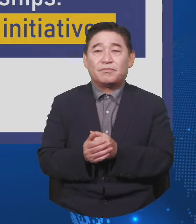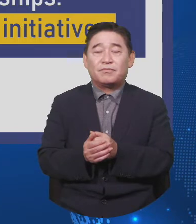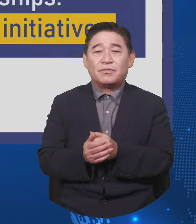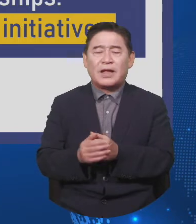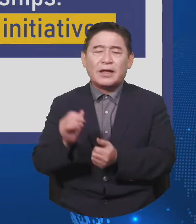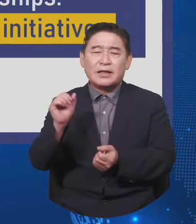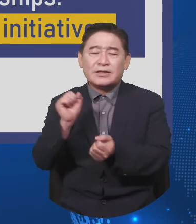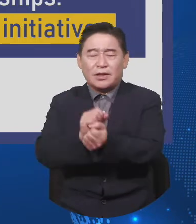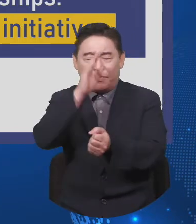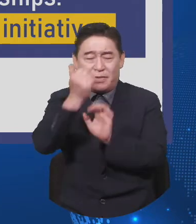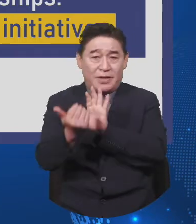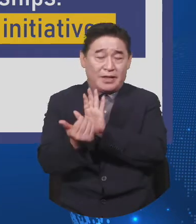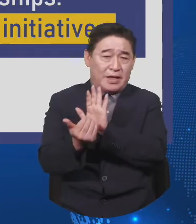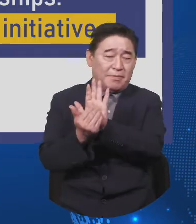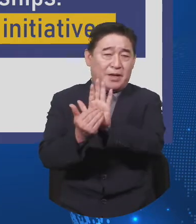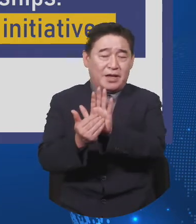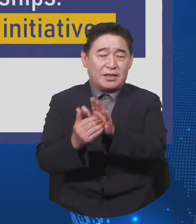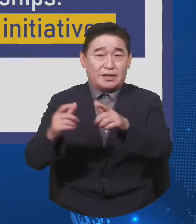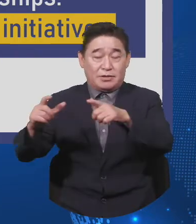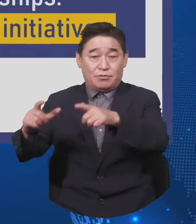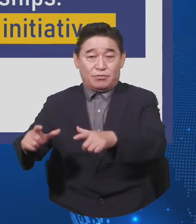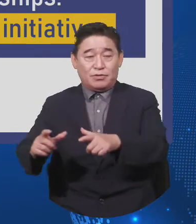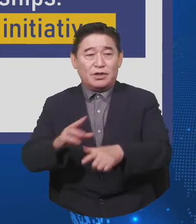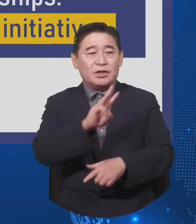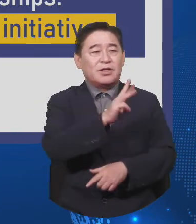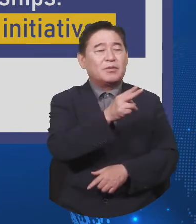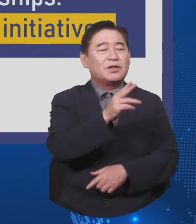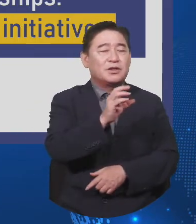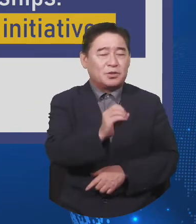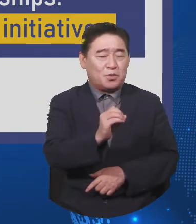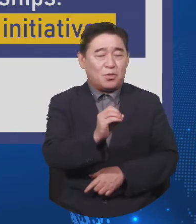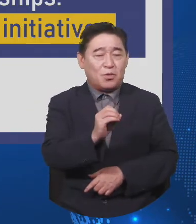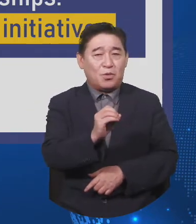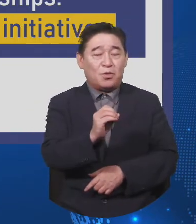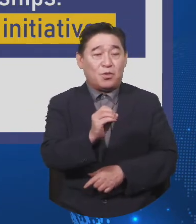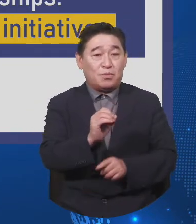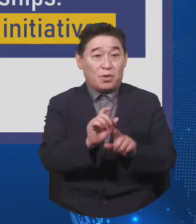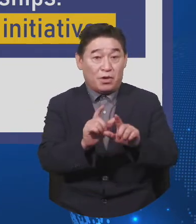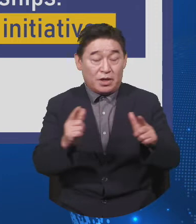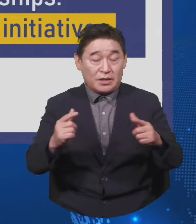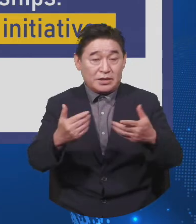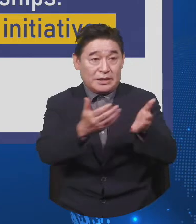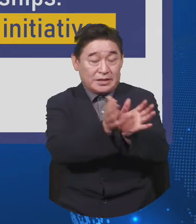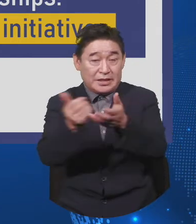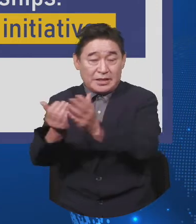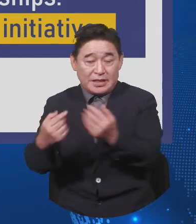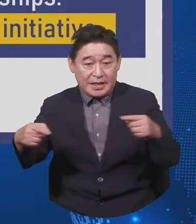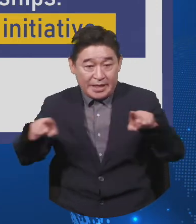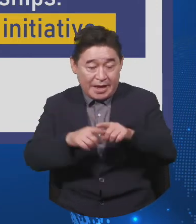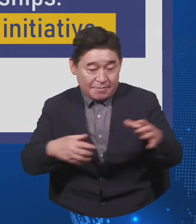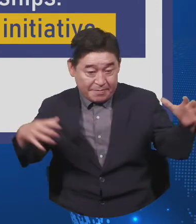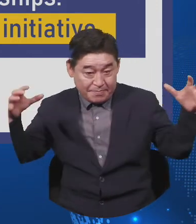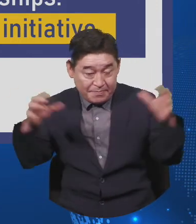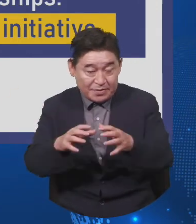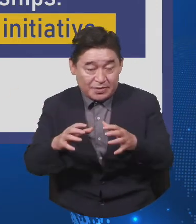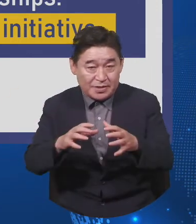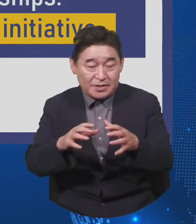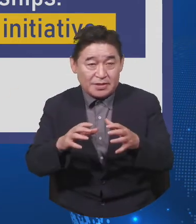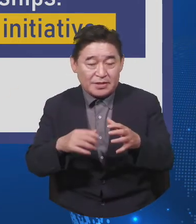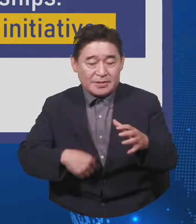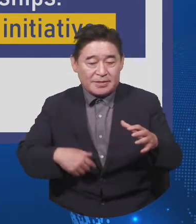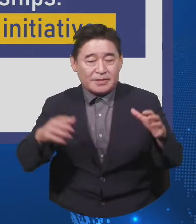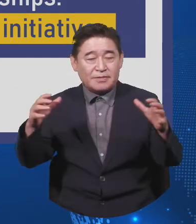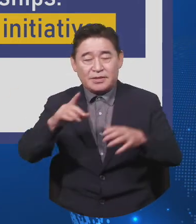WHO. And it quickly mobilized resources from government and philanthropic sources